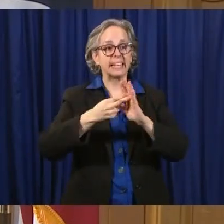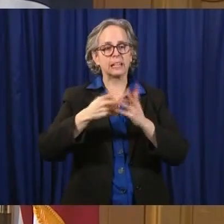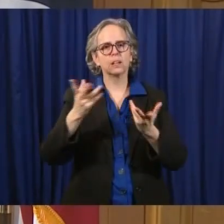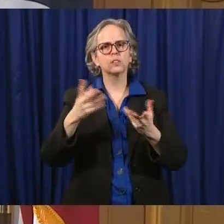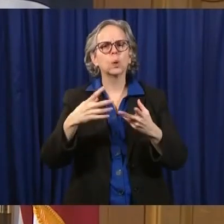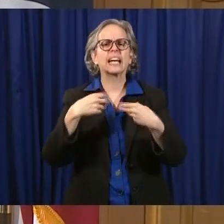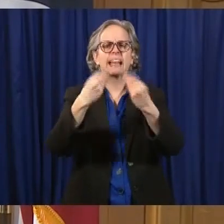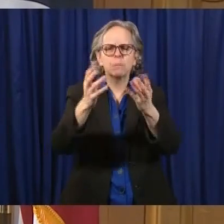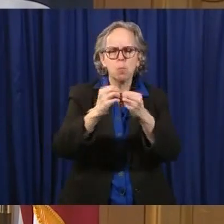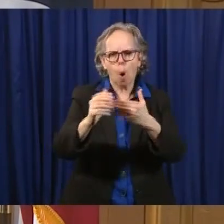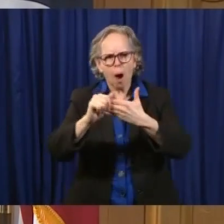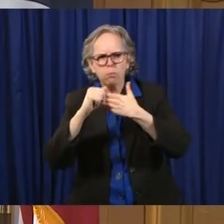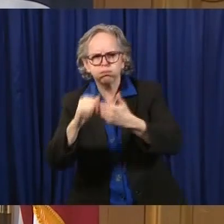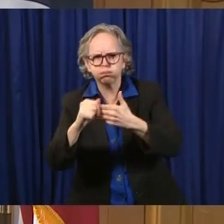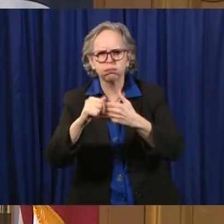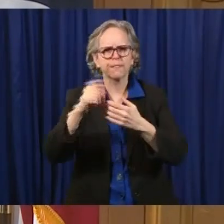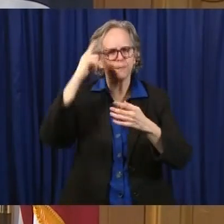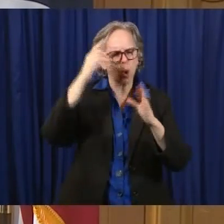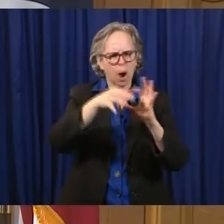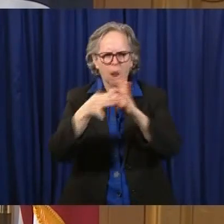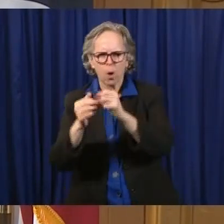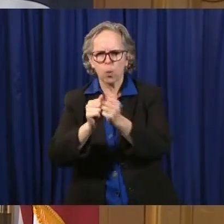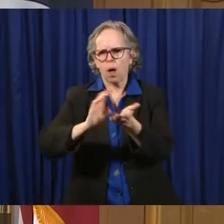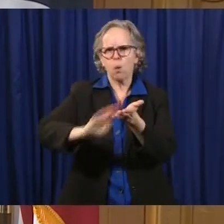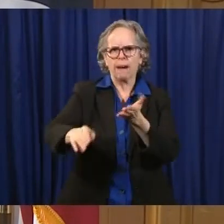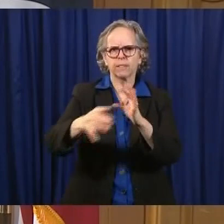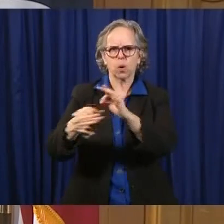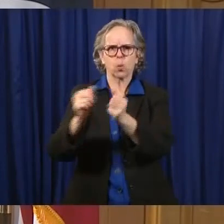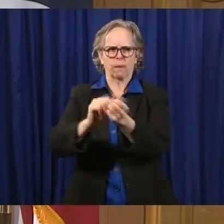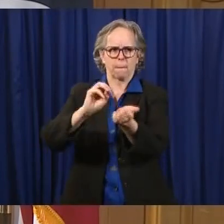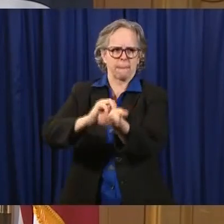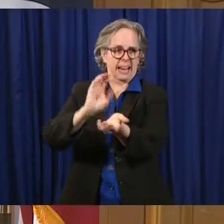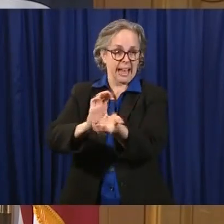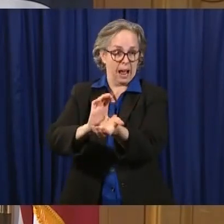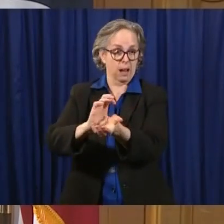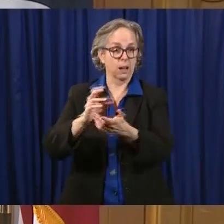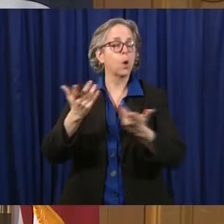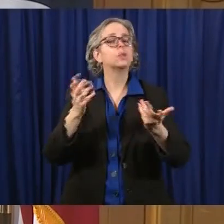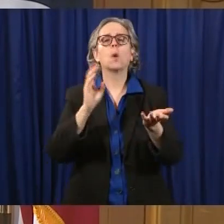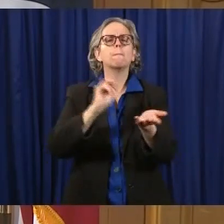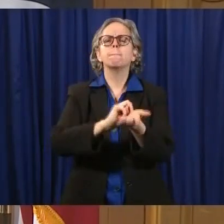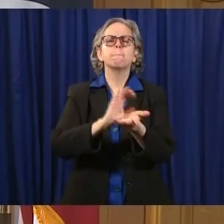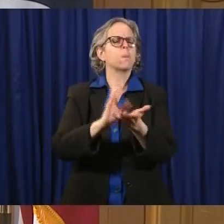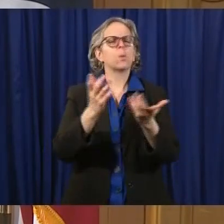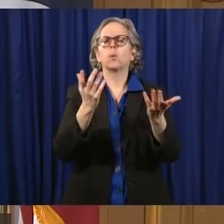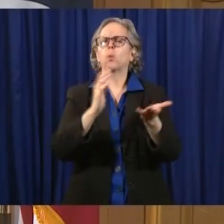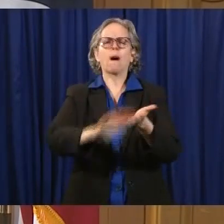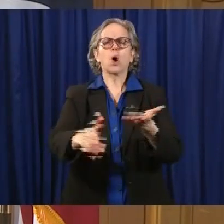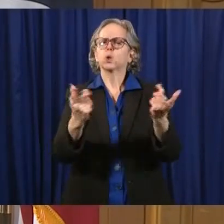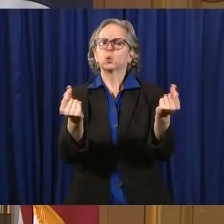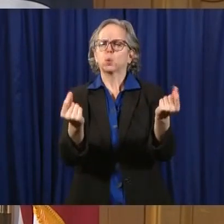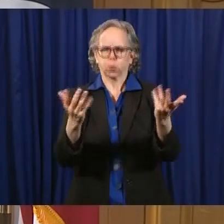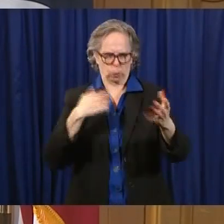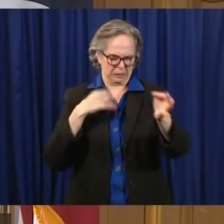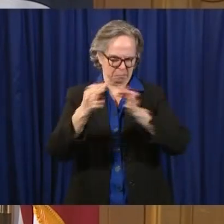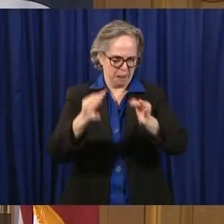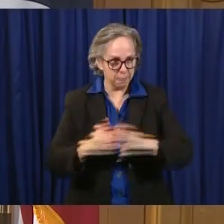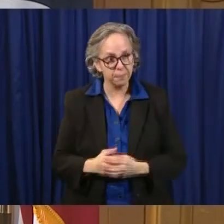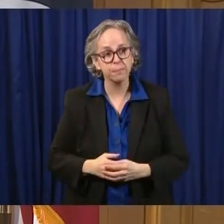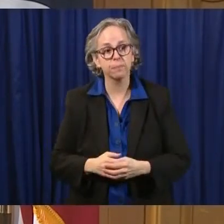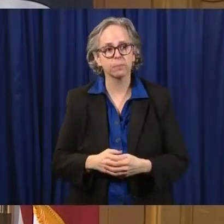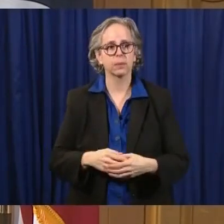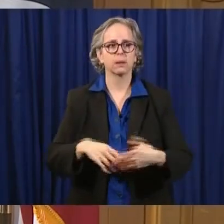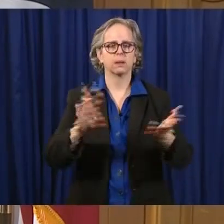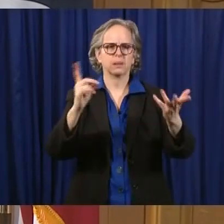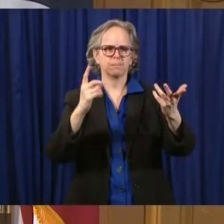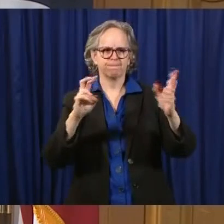crisis. Among other things, this waiver will allow us to do the following. 1, bolster telehealth and